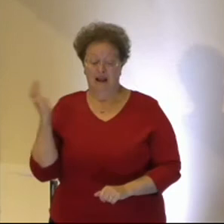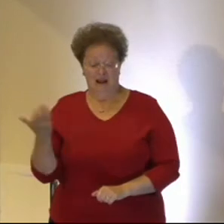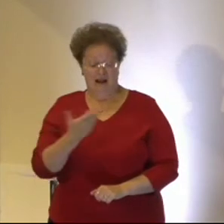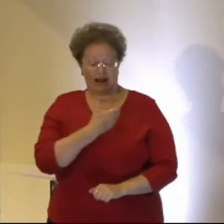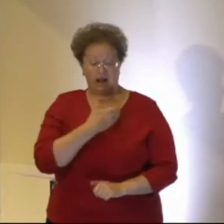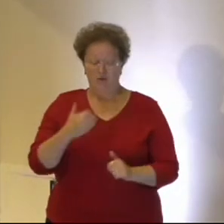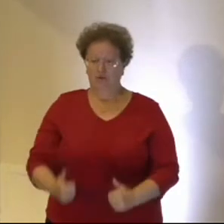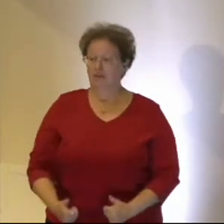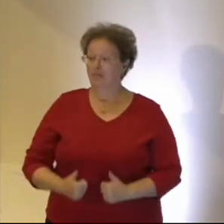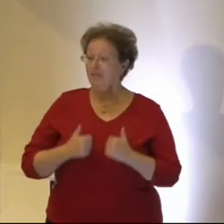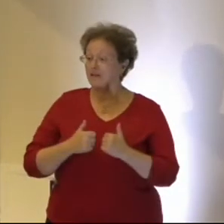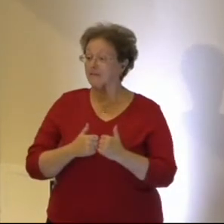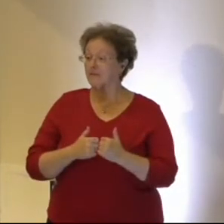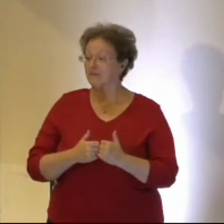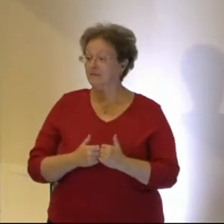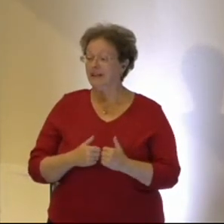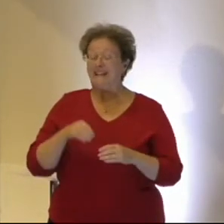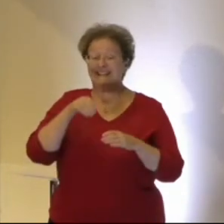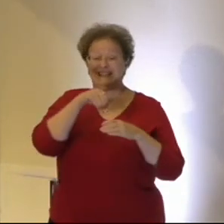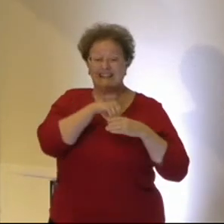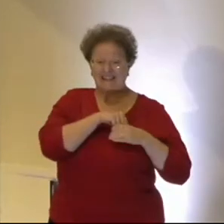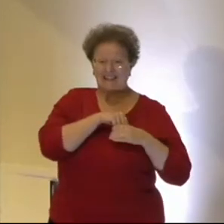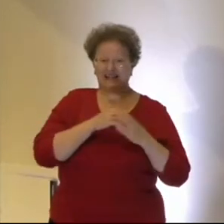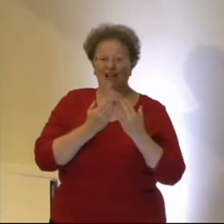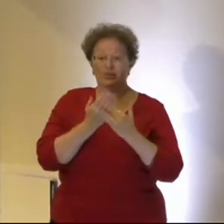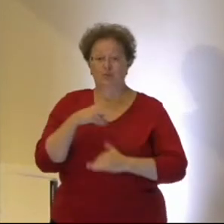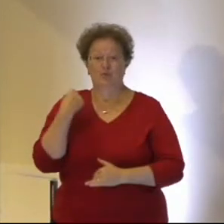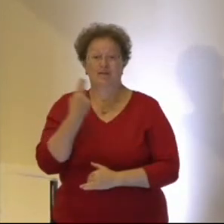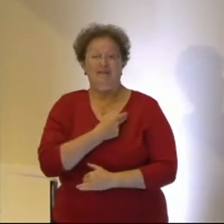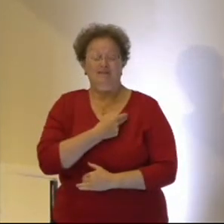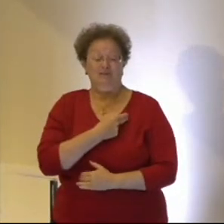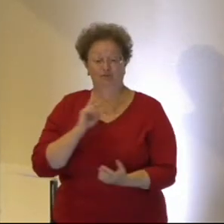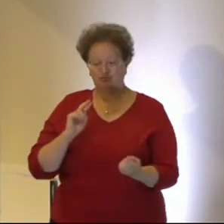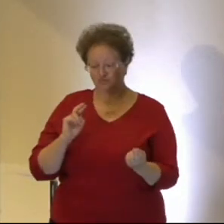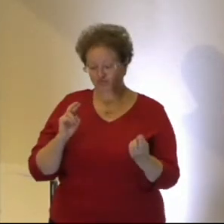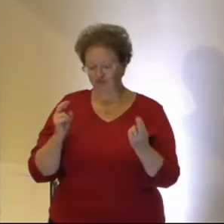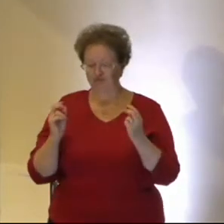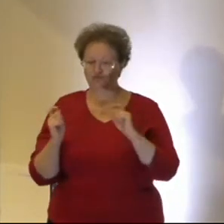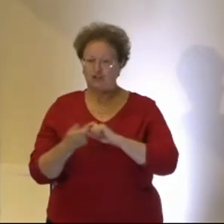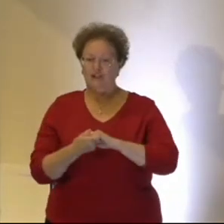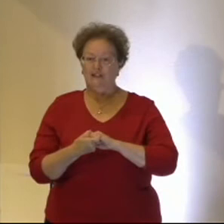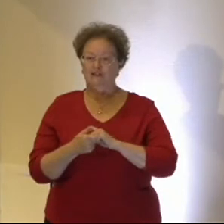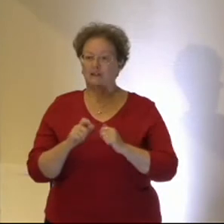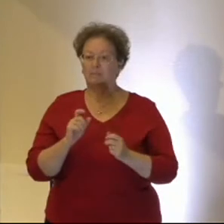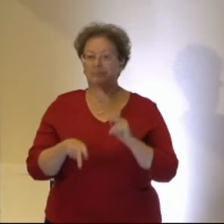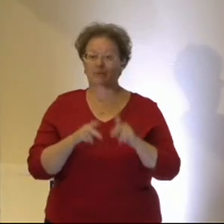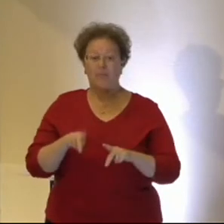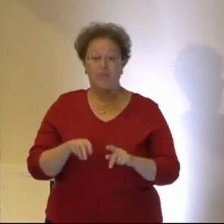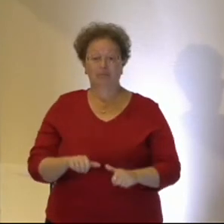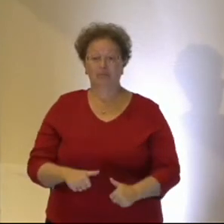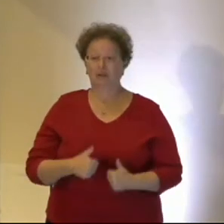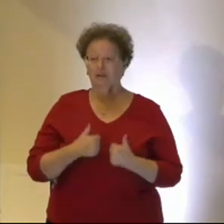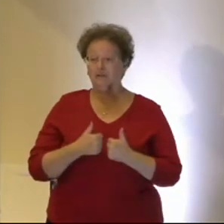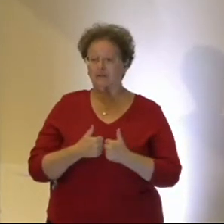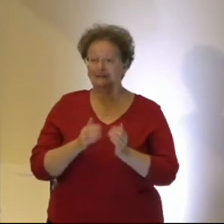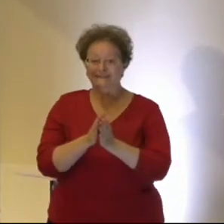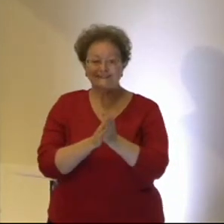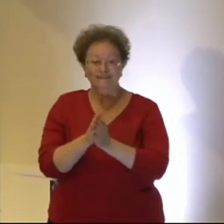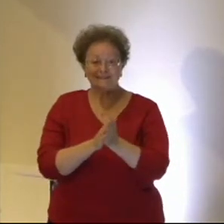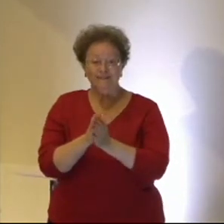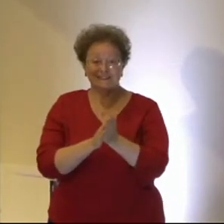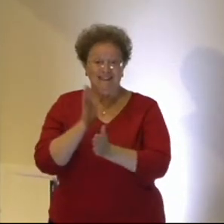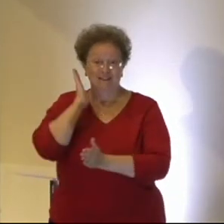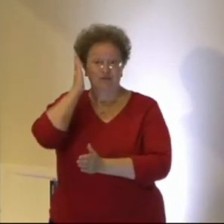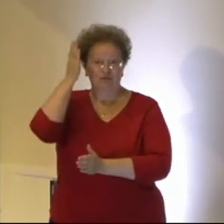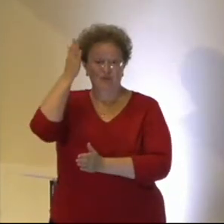to work through us so that others' lives can be reformed by his grace too. And as we do that, we can look forward to the day when we're